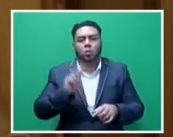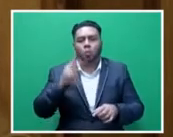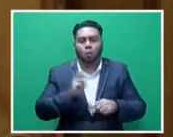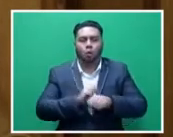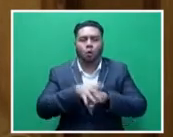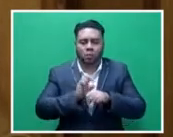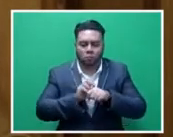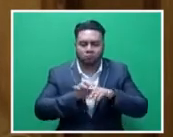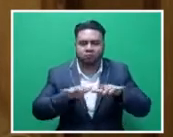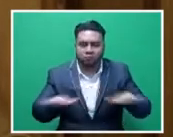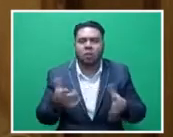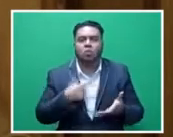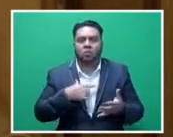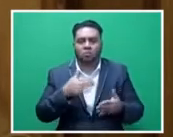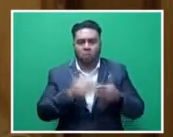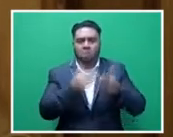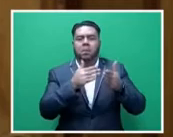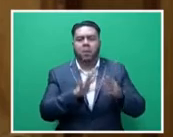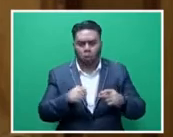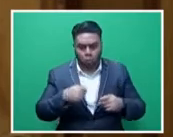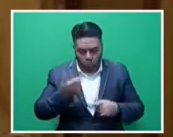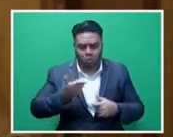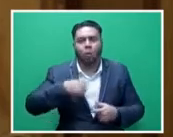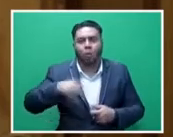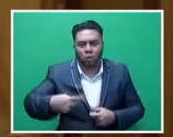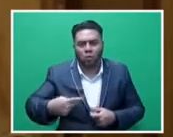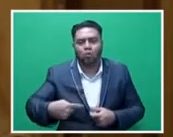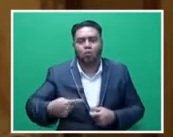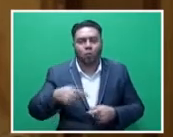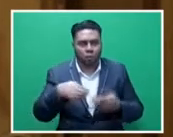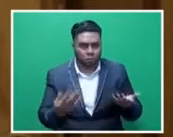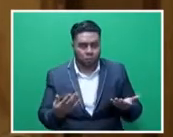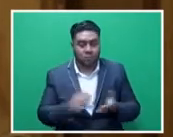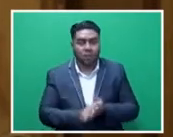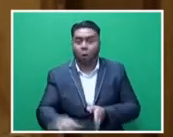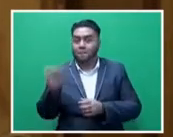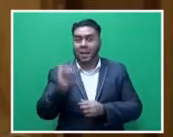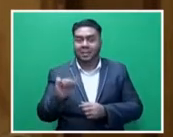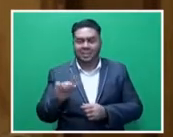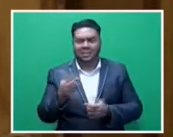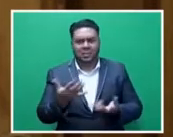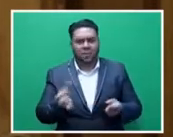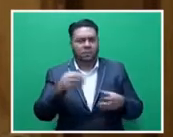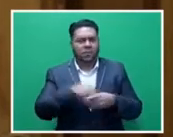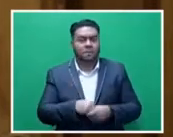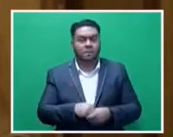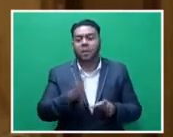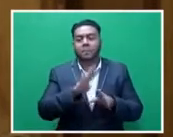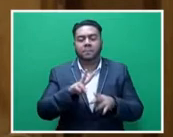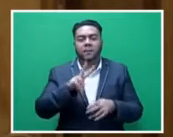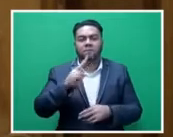our current requirement under the Quality Assurance Maintenance System for buses indicates the allocation of priority seating in the